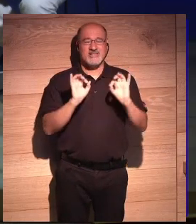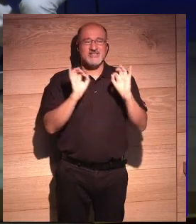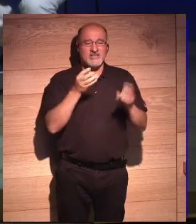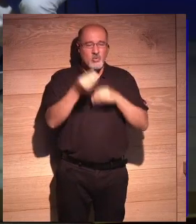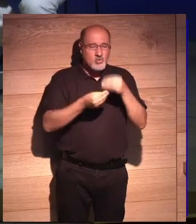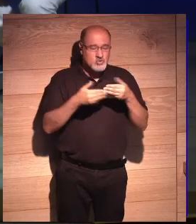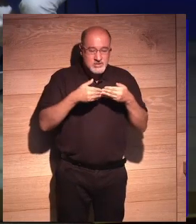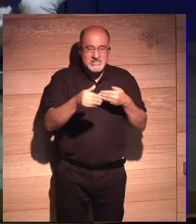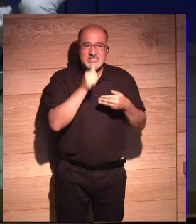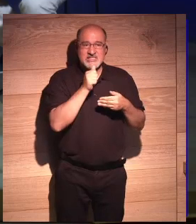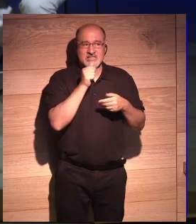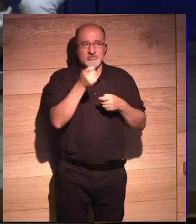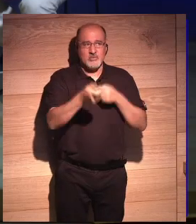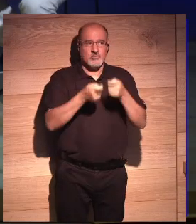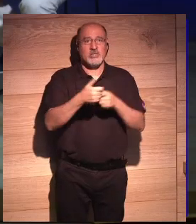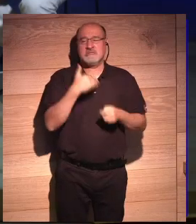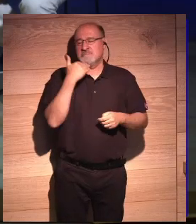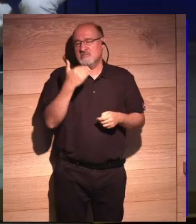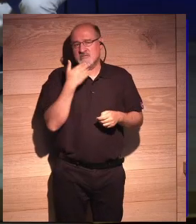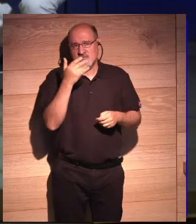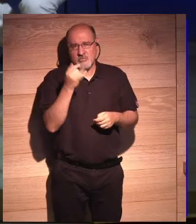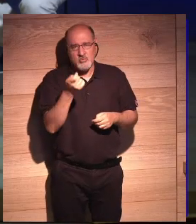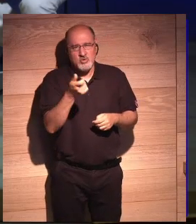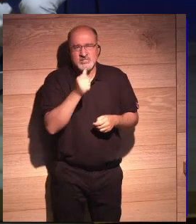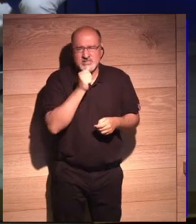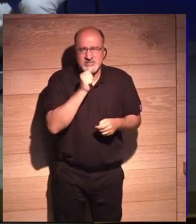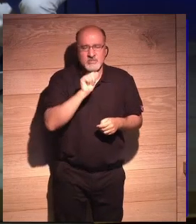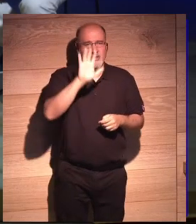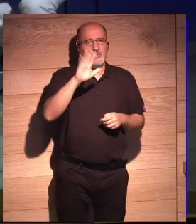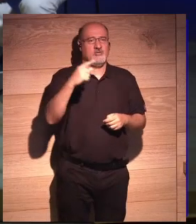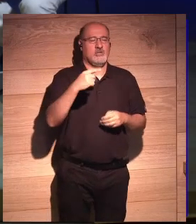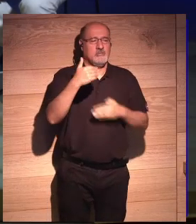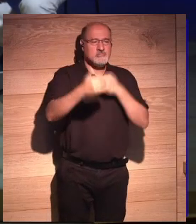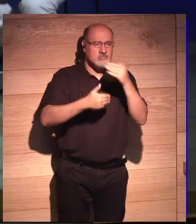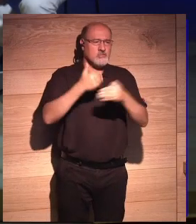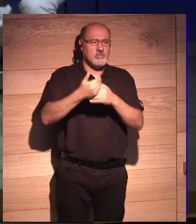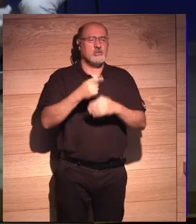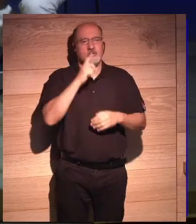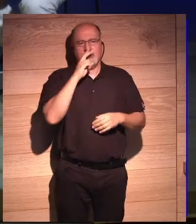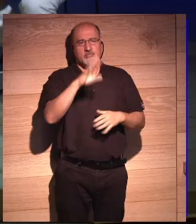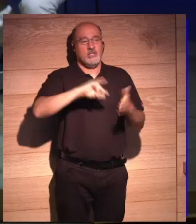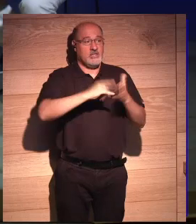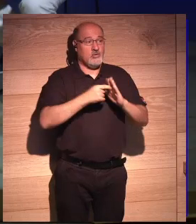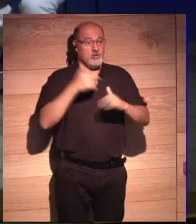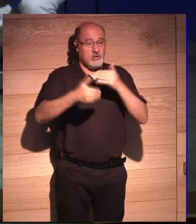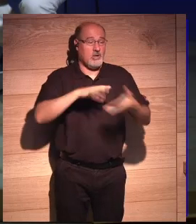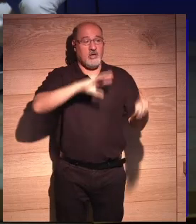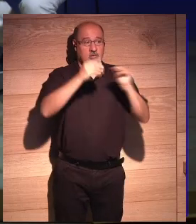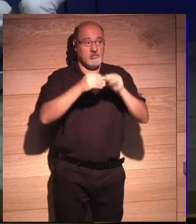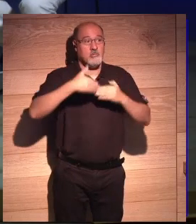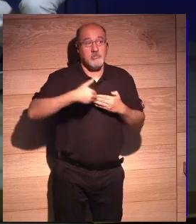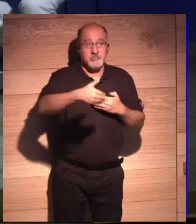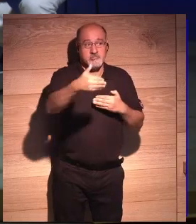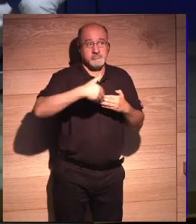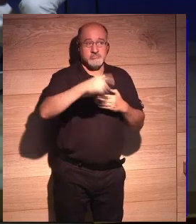Use cases are emerging every day. There are just a few for the time being, but I'm sure that technology still has